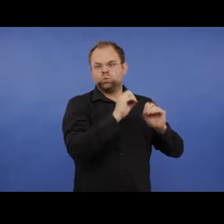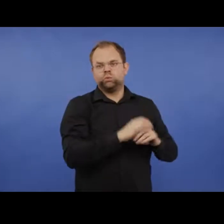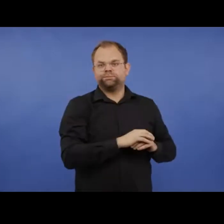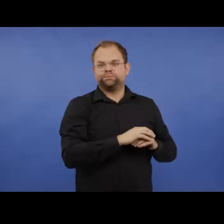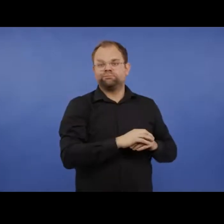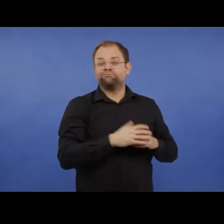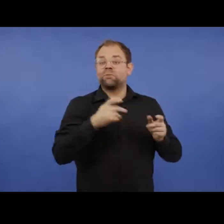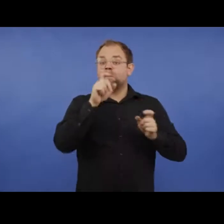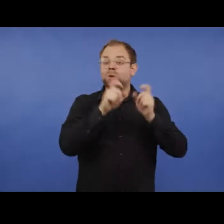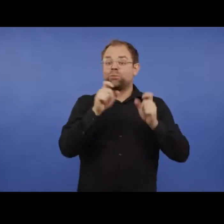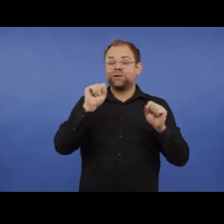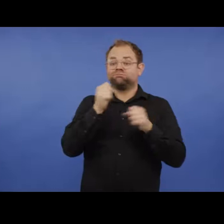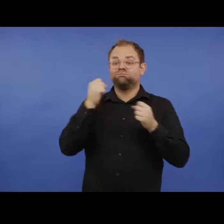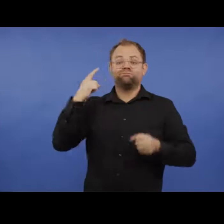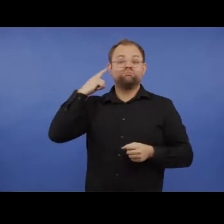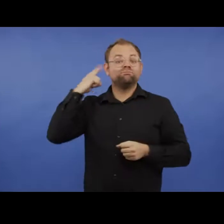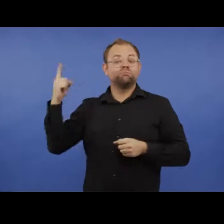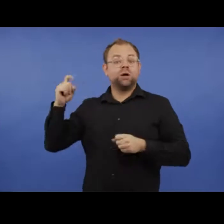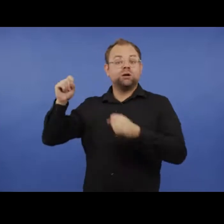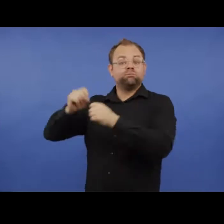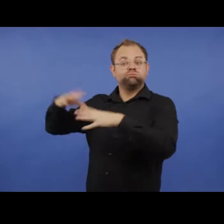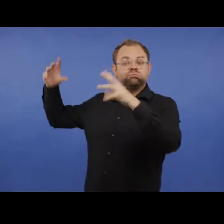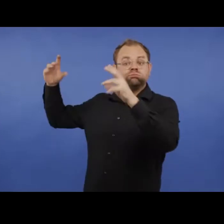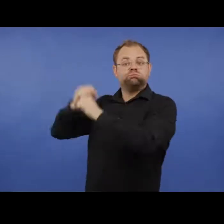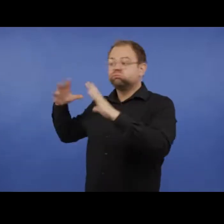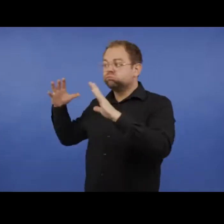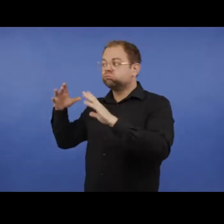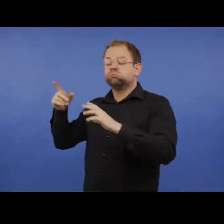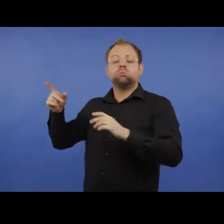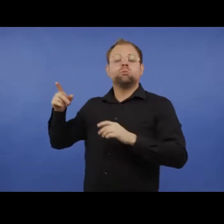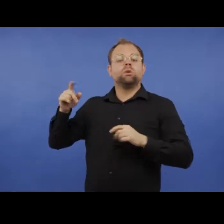thing that prevented the people with disabilities to